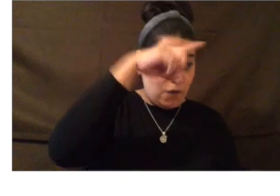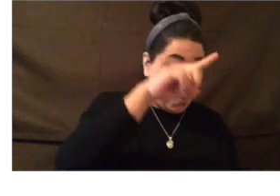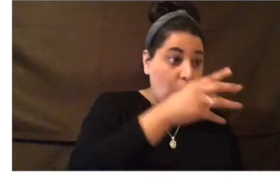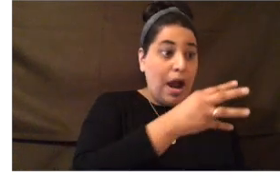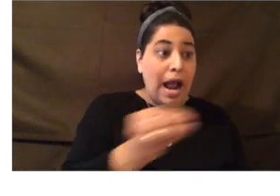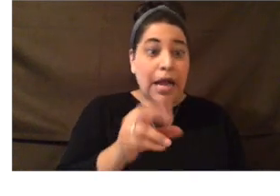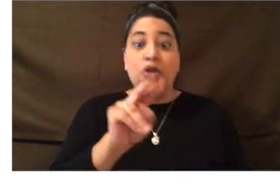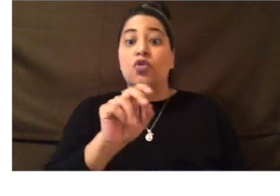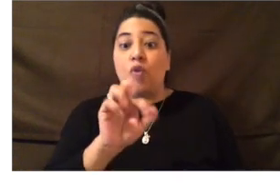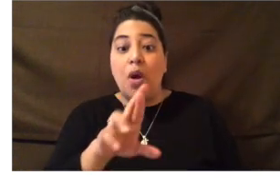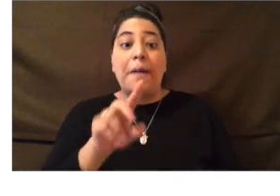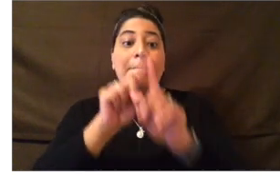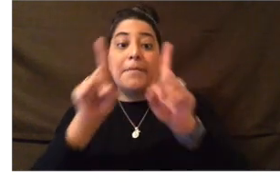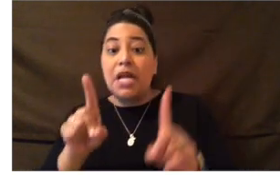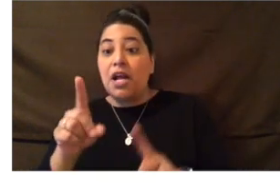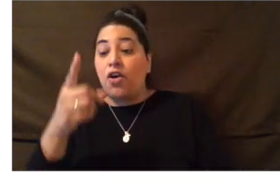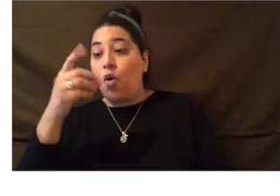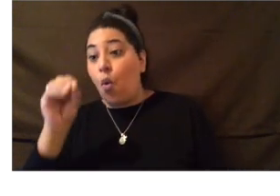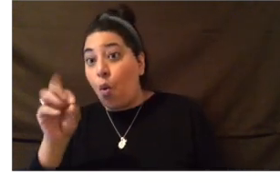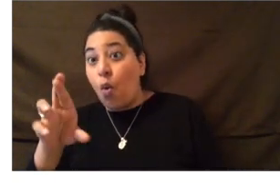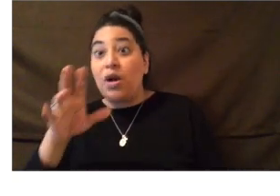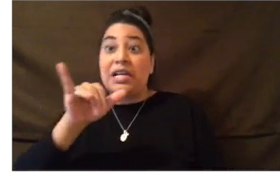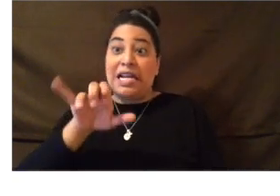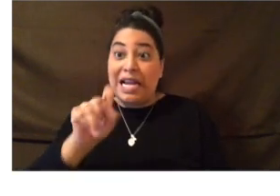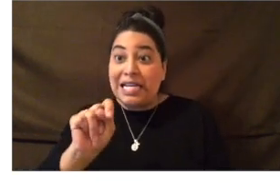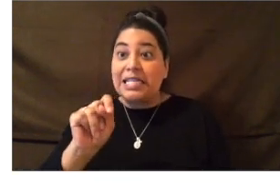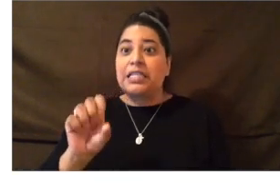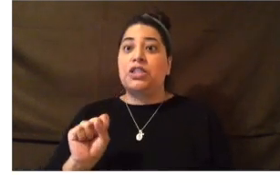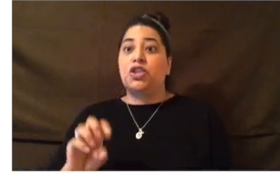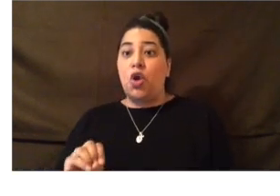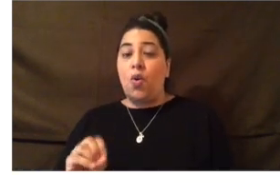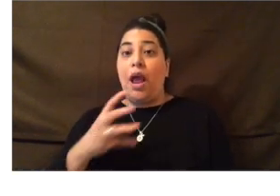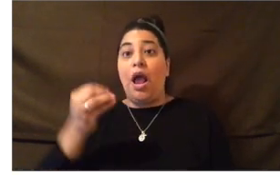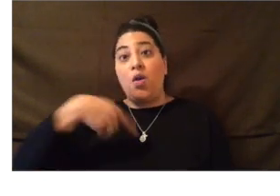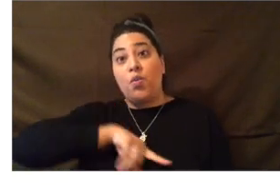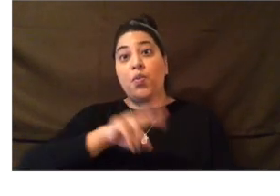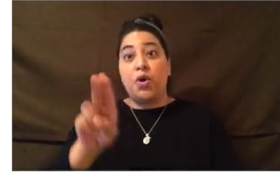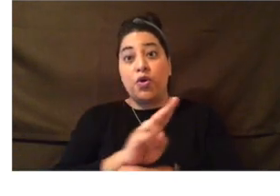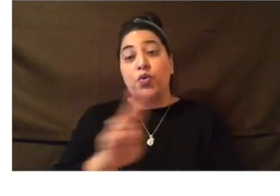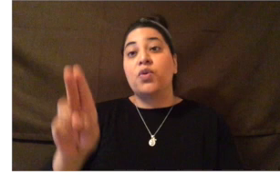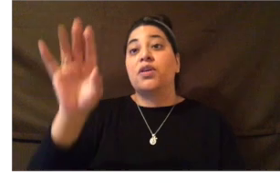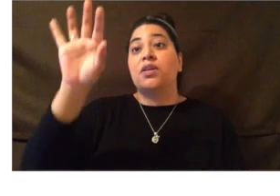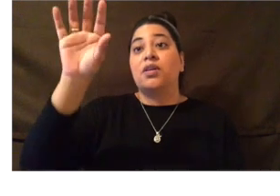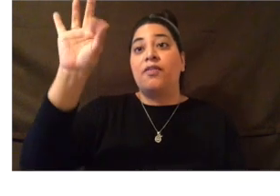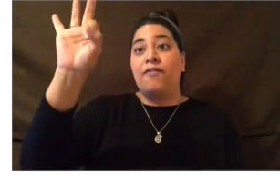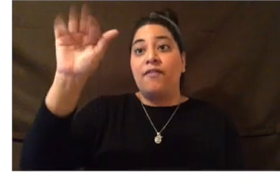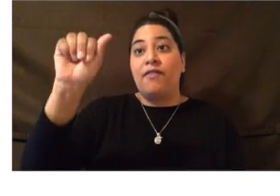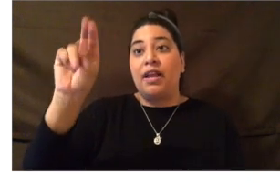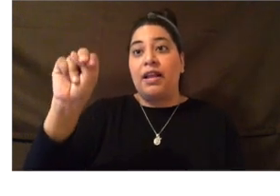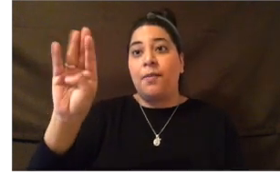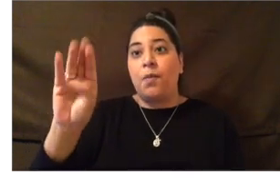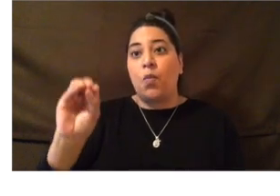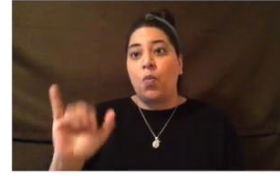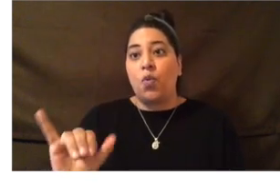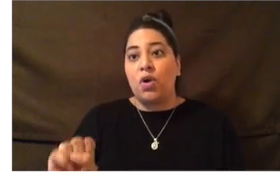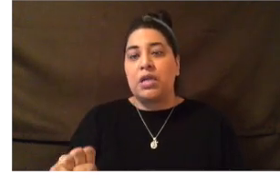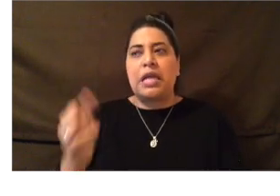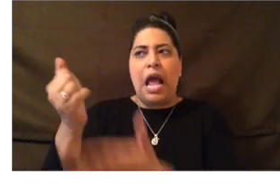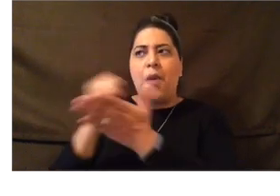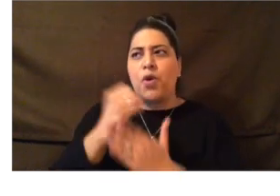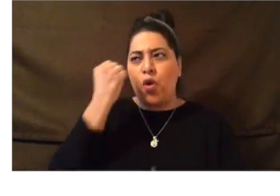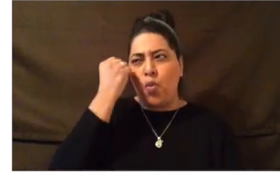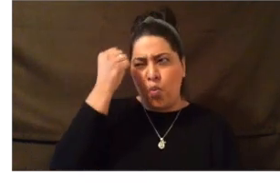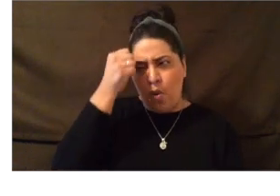them. For, and, nor, but, or, yet, and so. And we use that